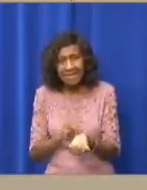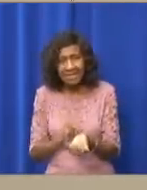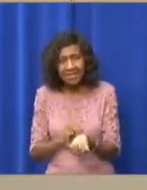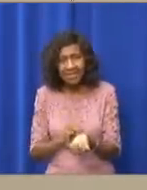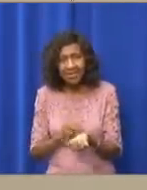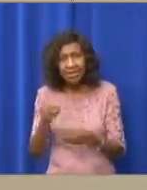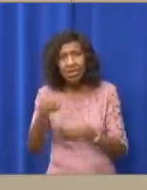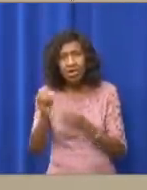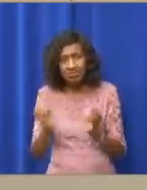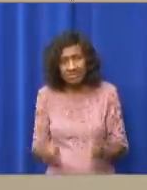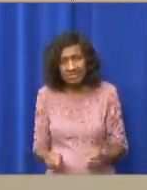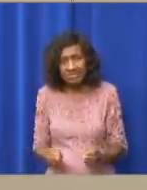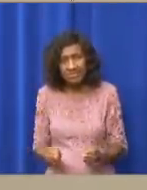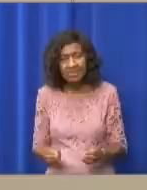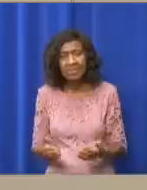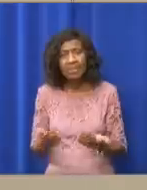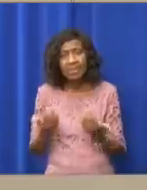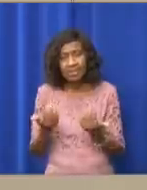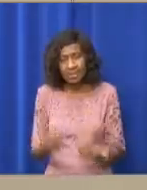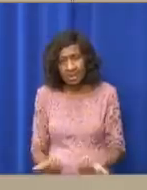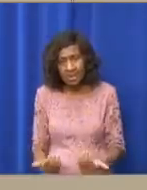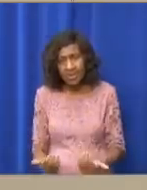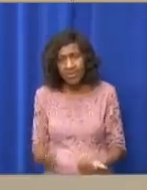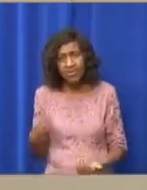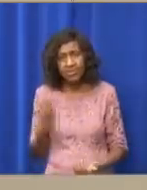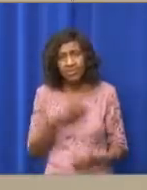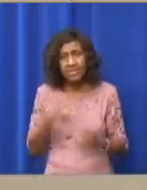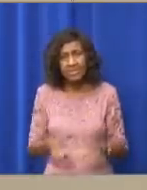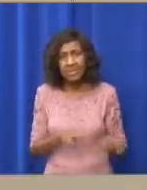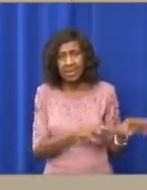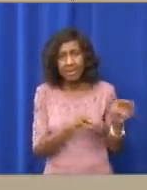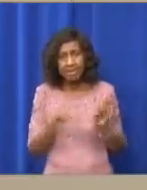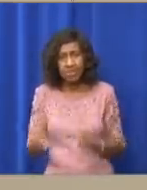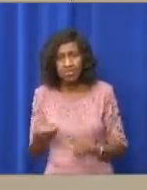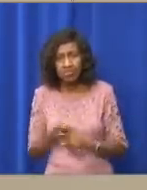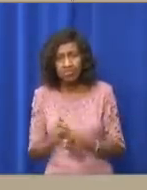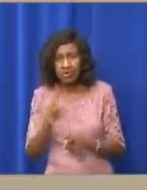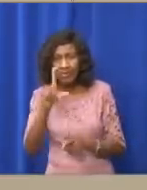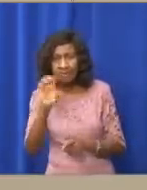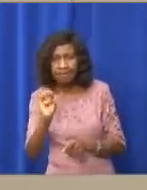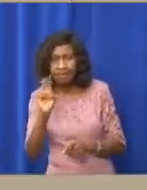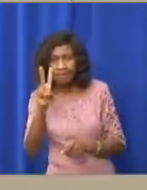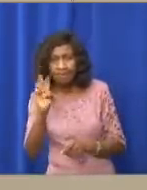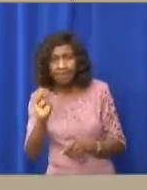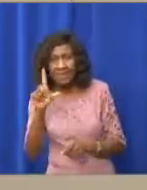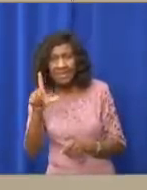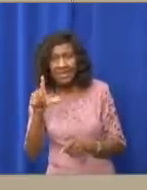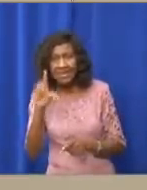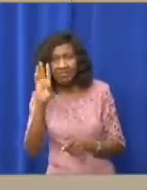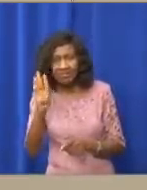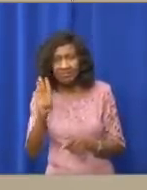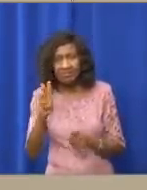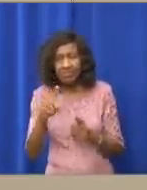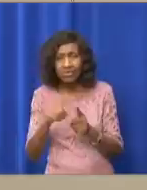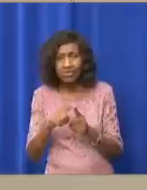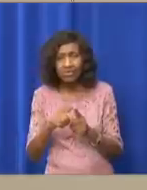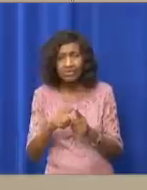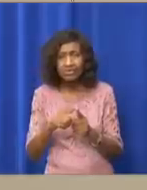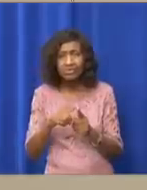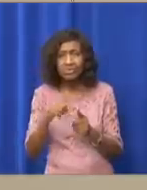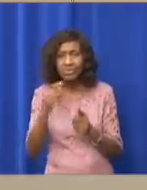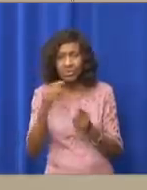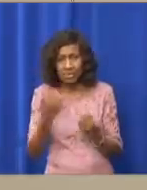to move now from level 4, high suppression, to level 3, moderate suppression.